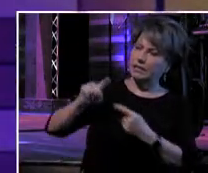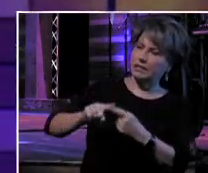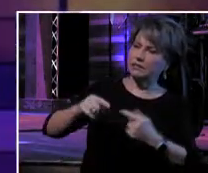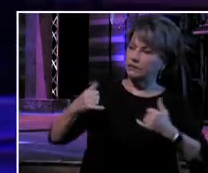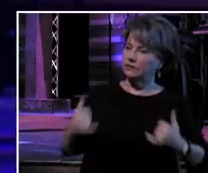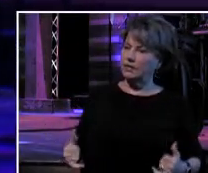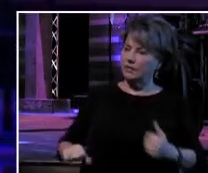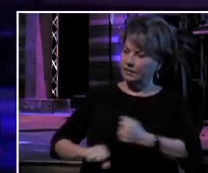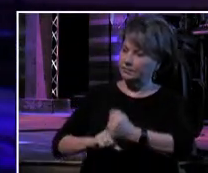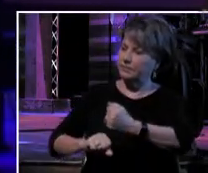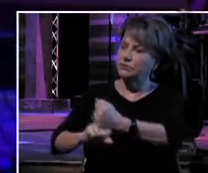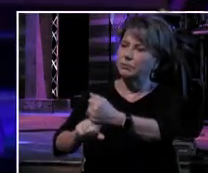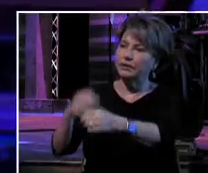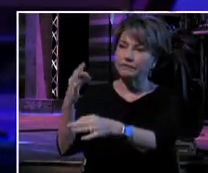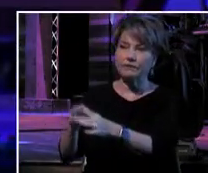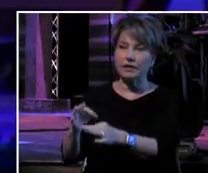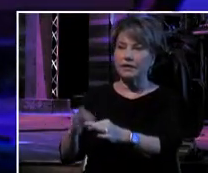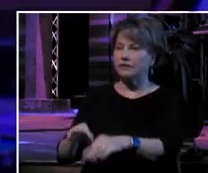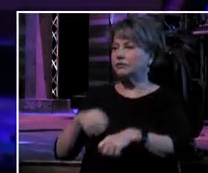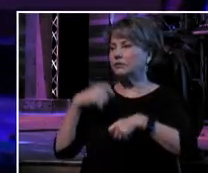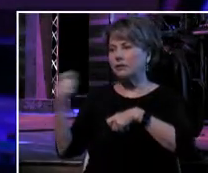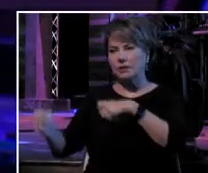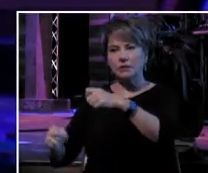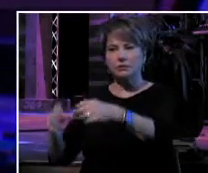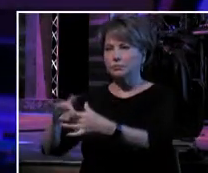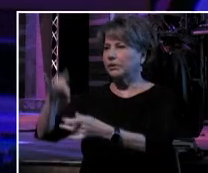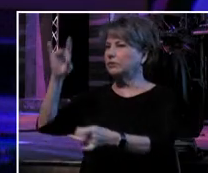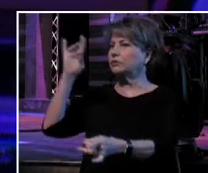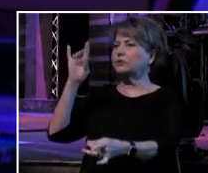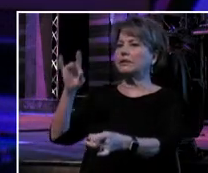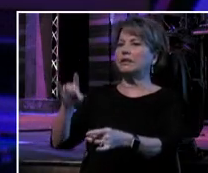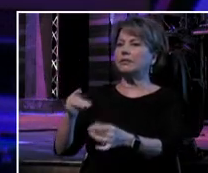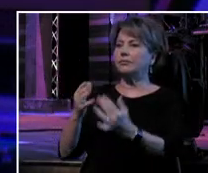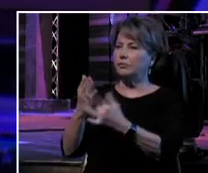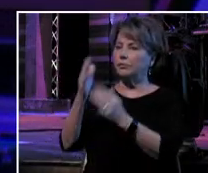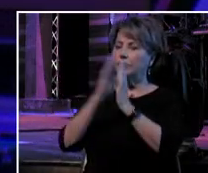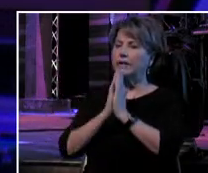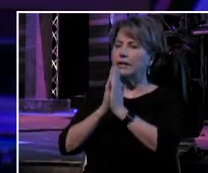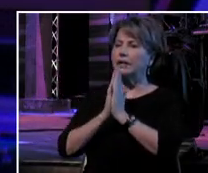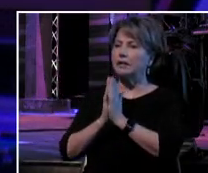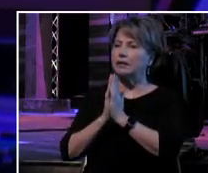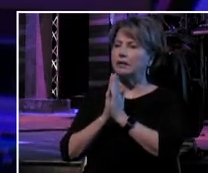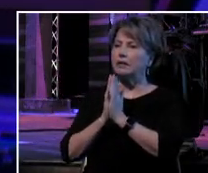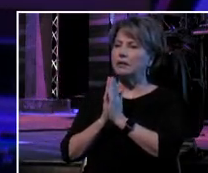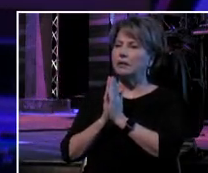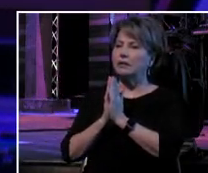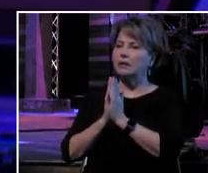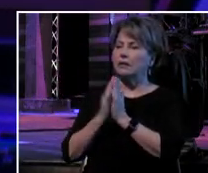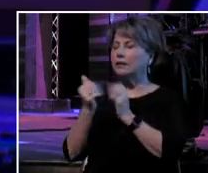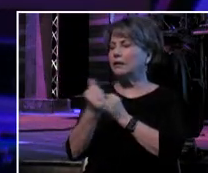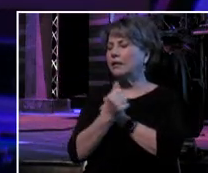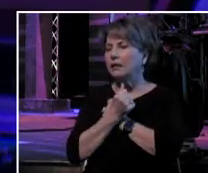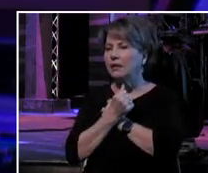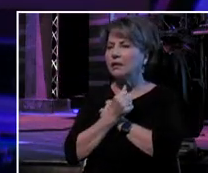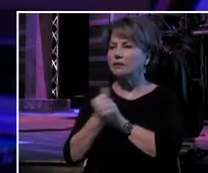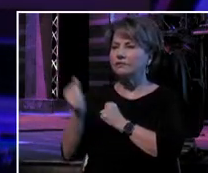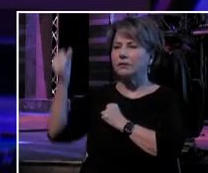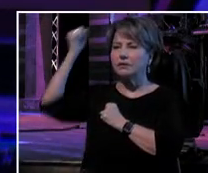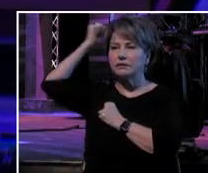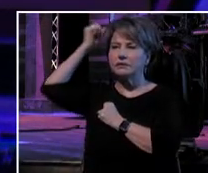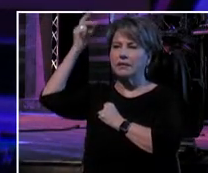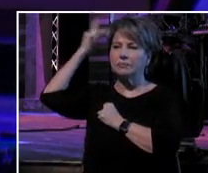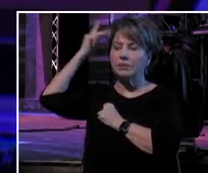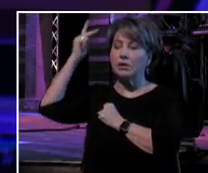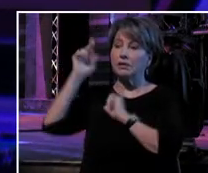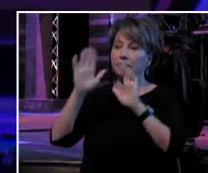been supporting him financially. They've been supporting him spiritually through prayer. They've been just, they loved the Apostle Paul. And their greatest